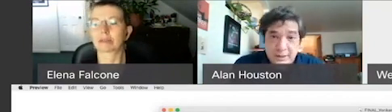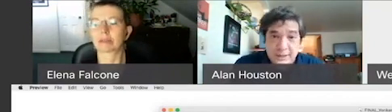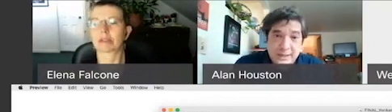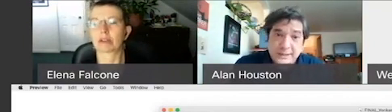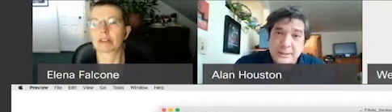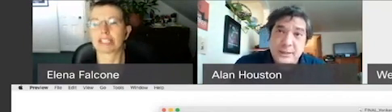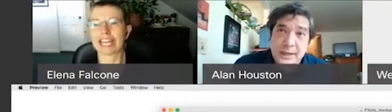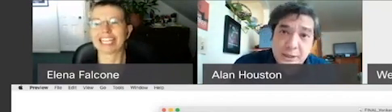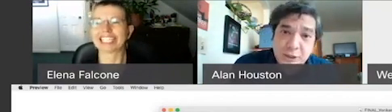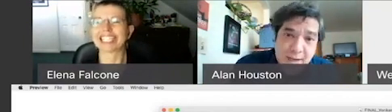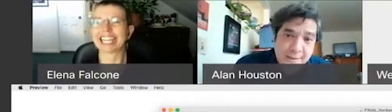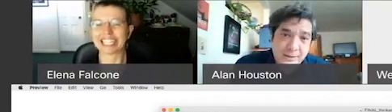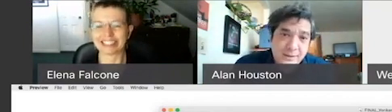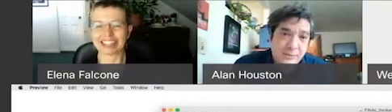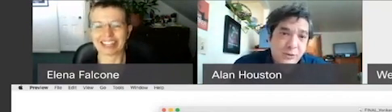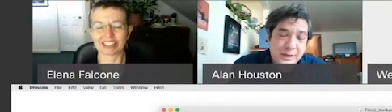outreach at